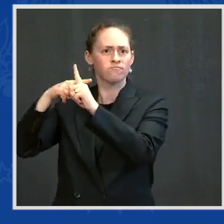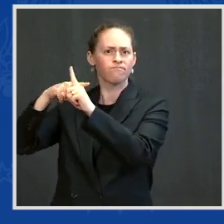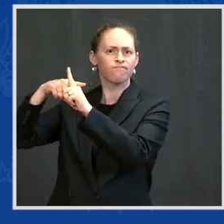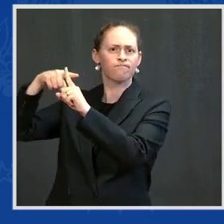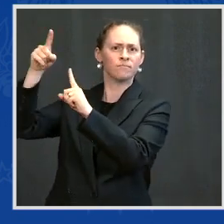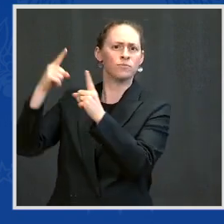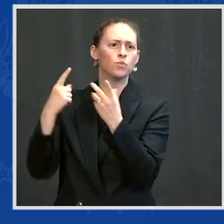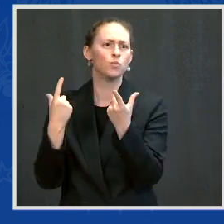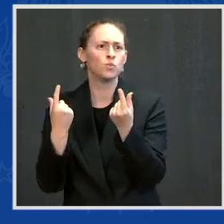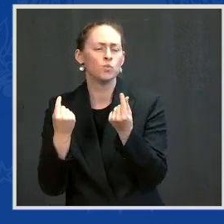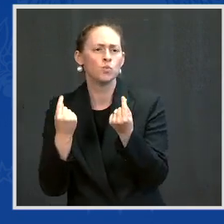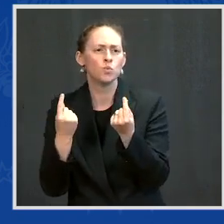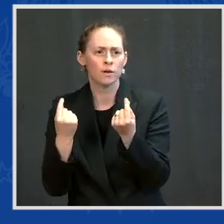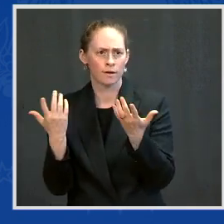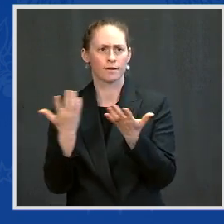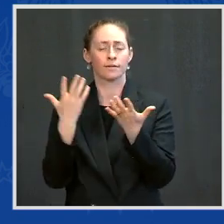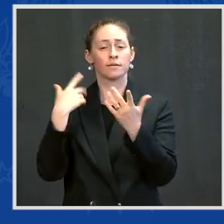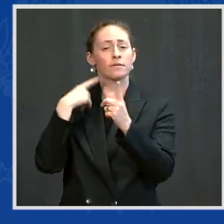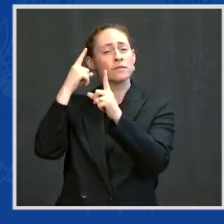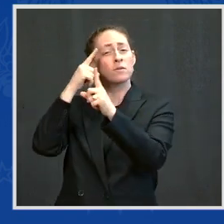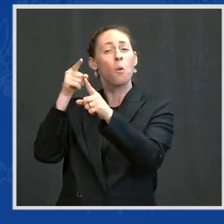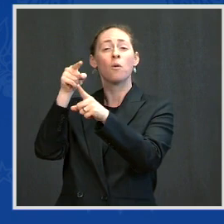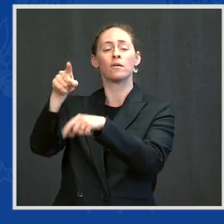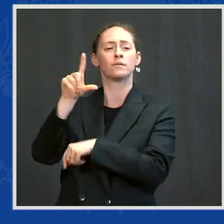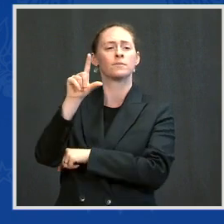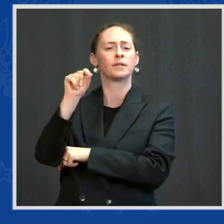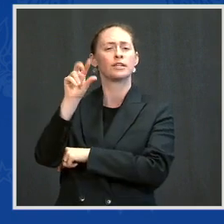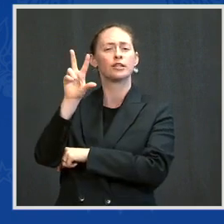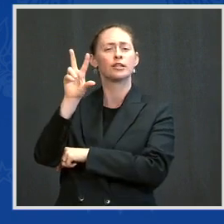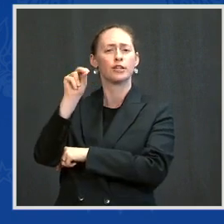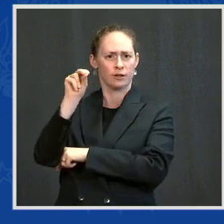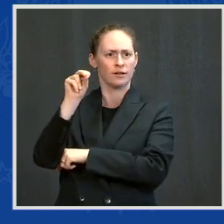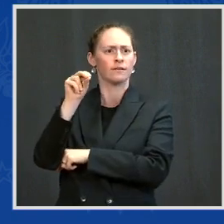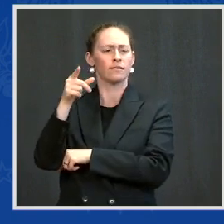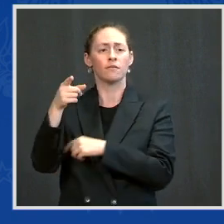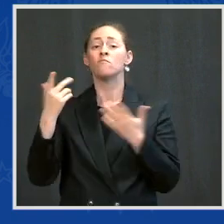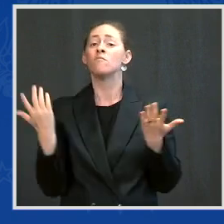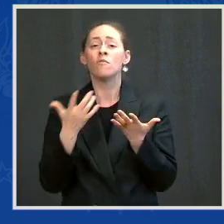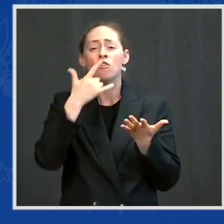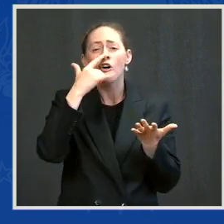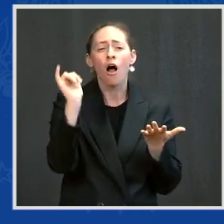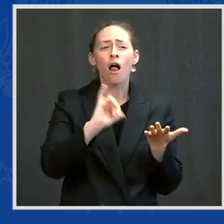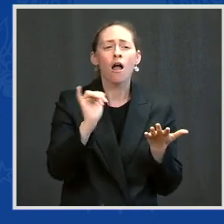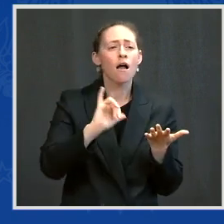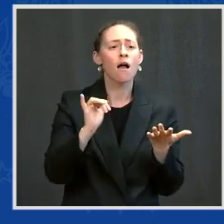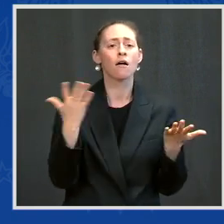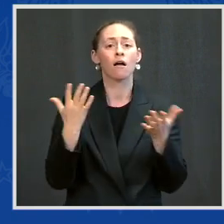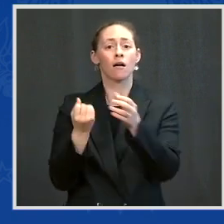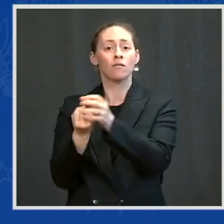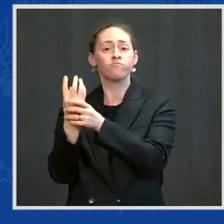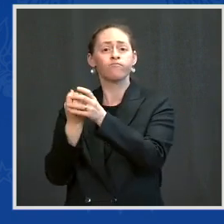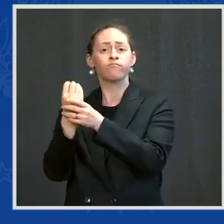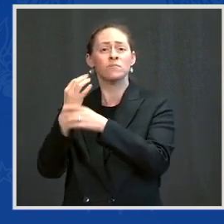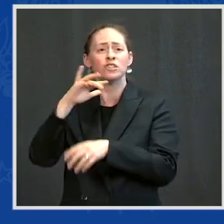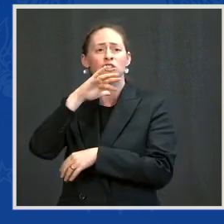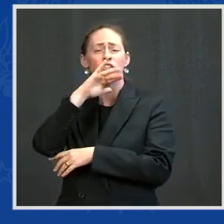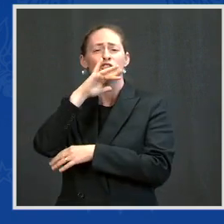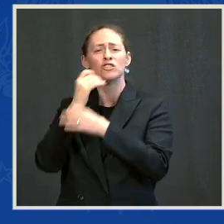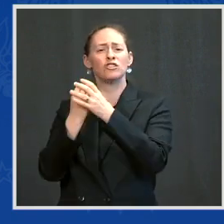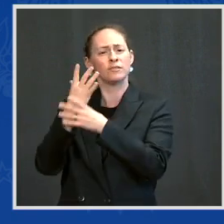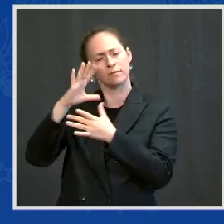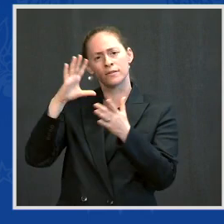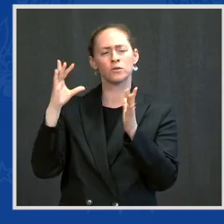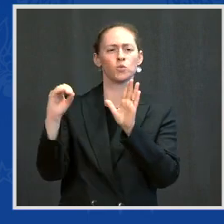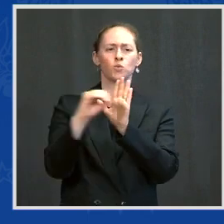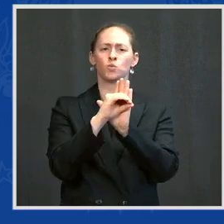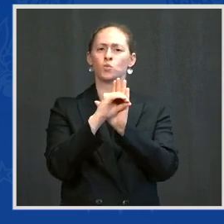targets aligned with the effort to achieve net zero greenhouse gas emissions no later than 2050.